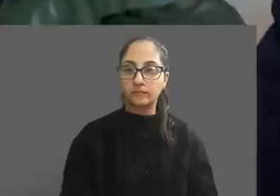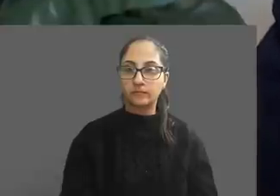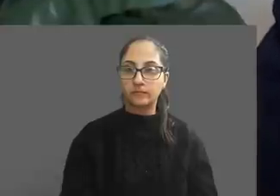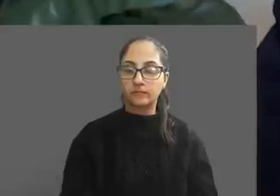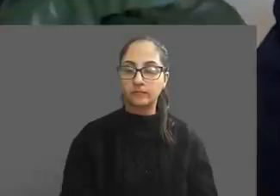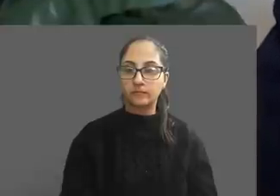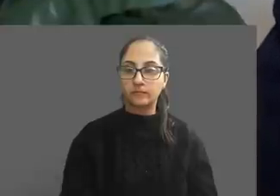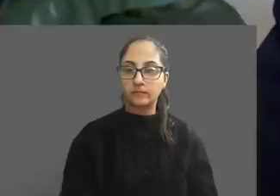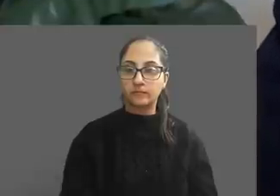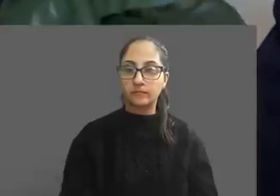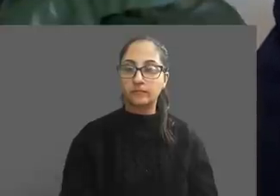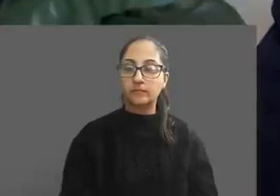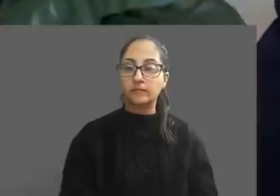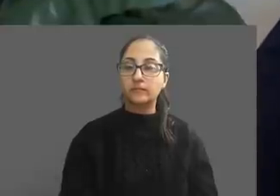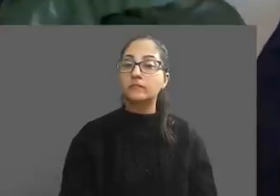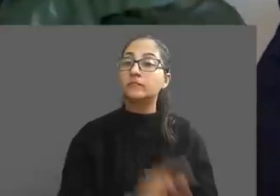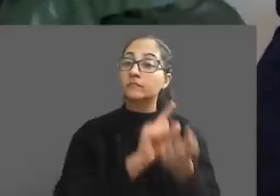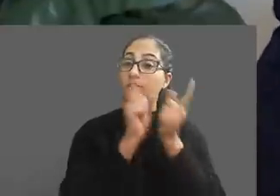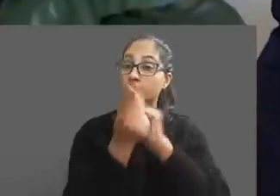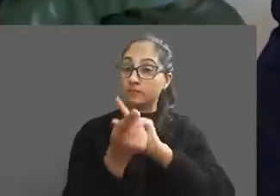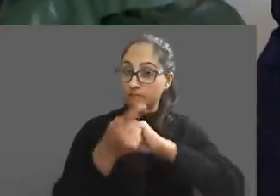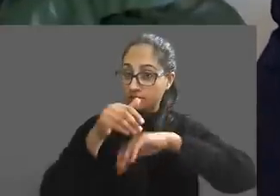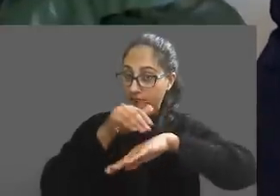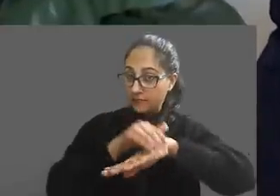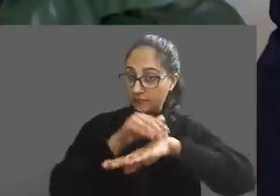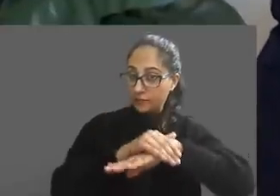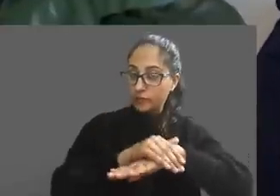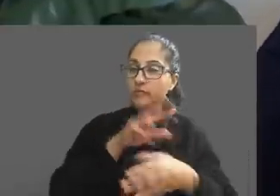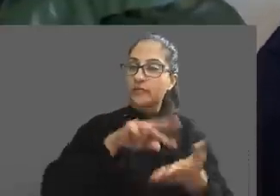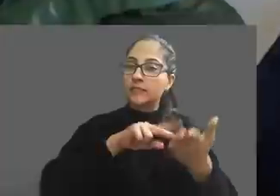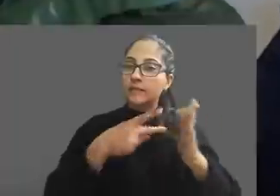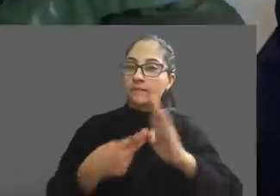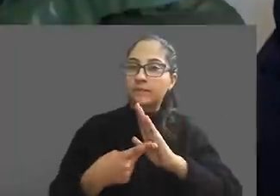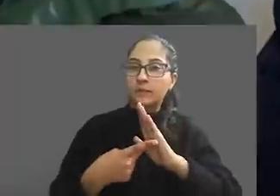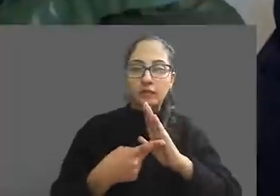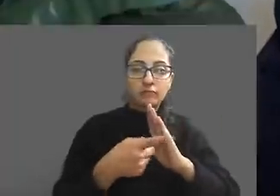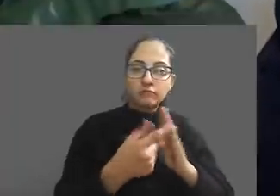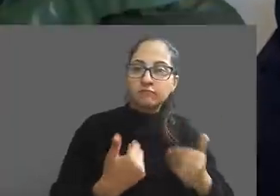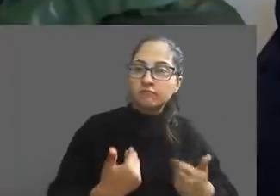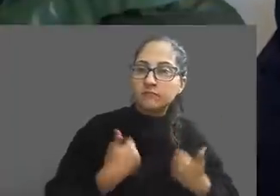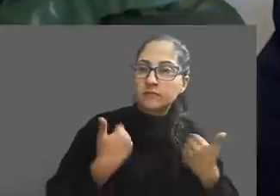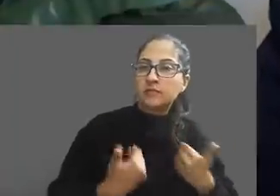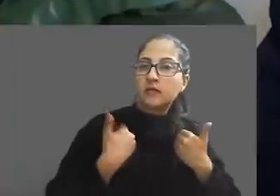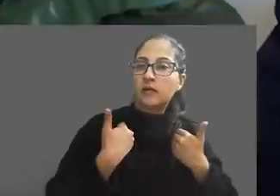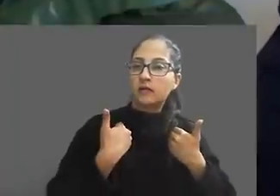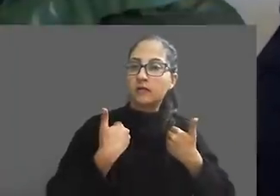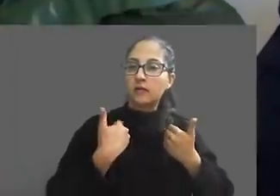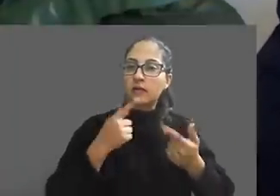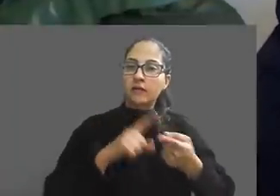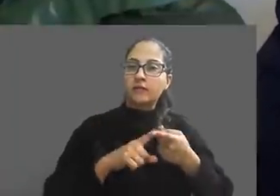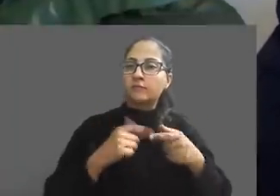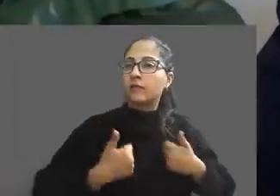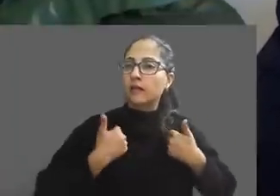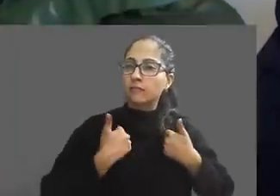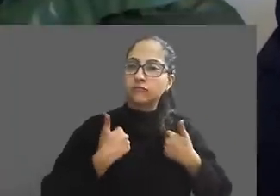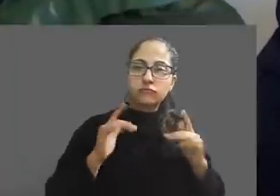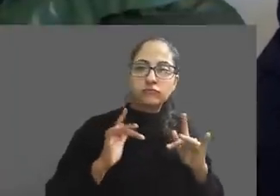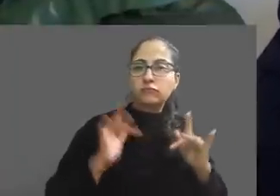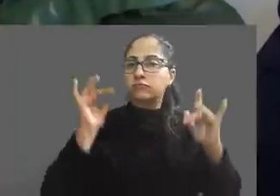Lounging on European sofas, lazing on Persian rugs, tears of blood I weep at our youth's lavish